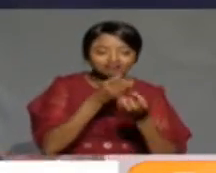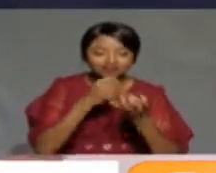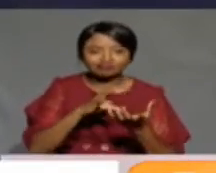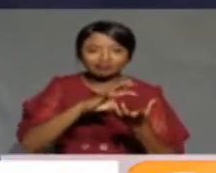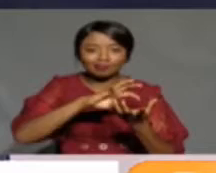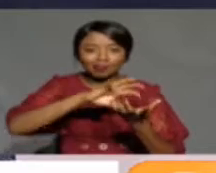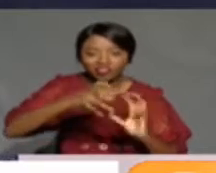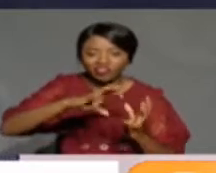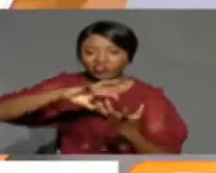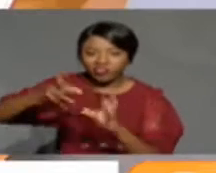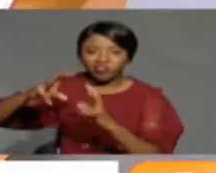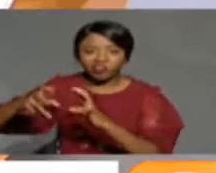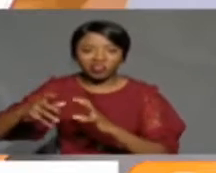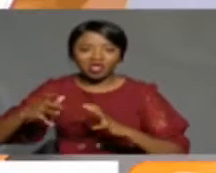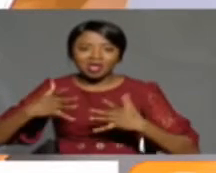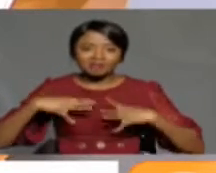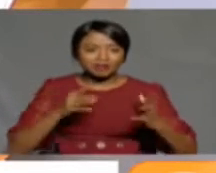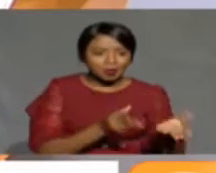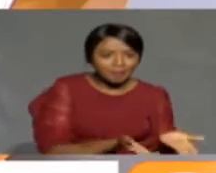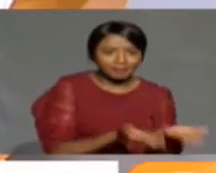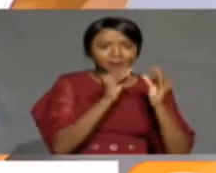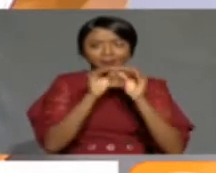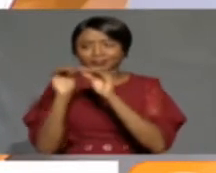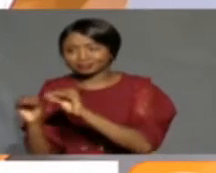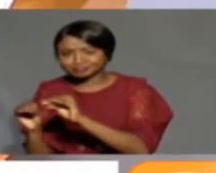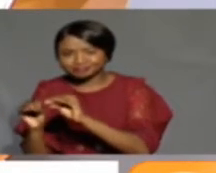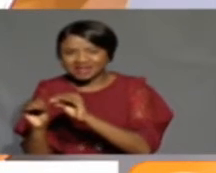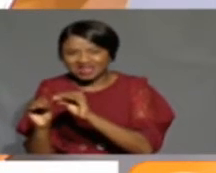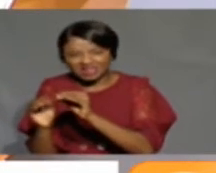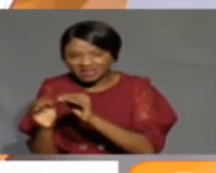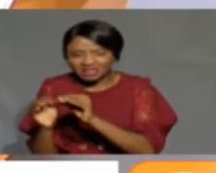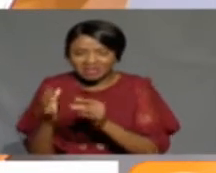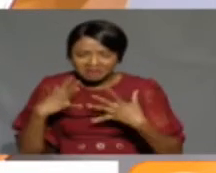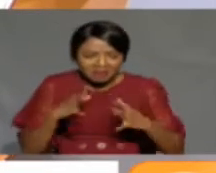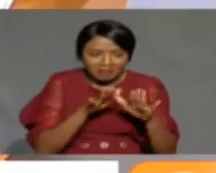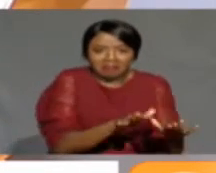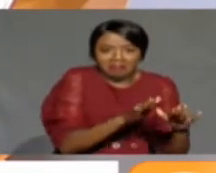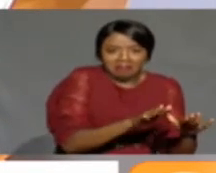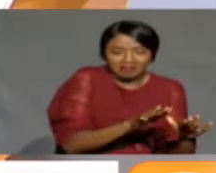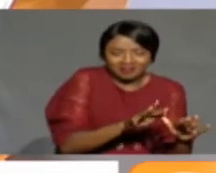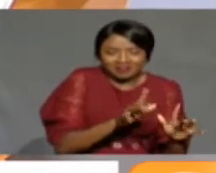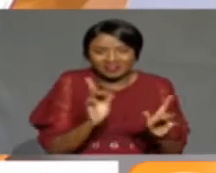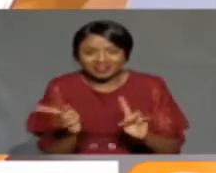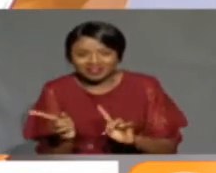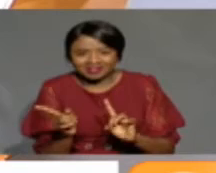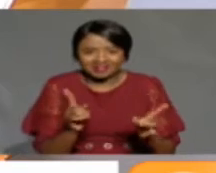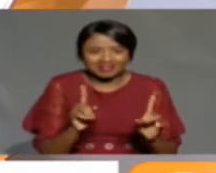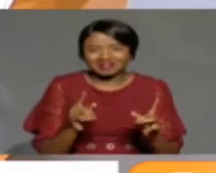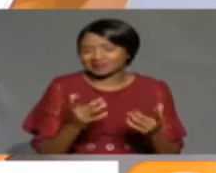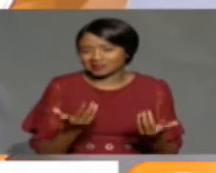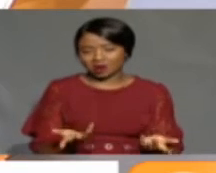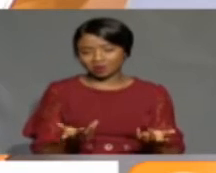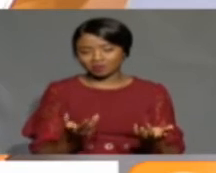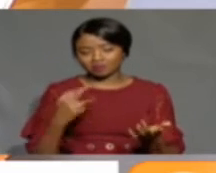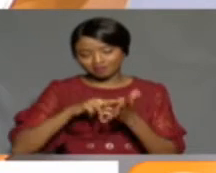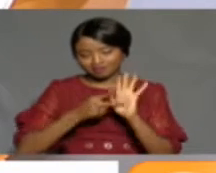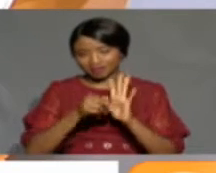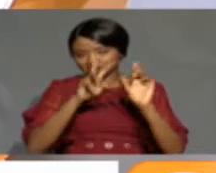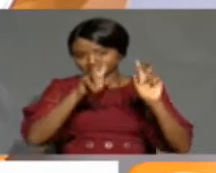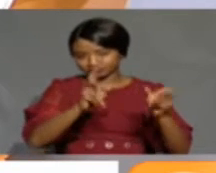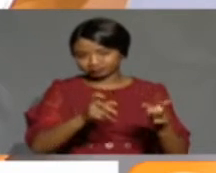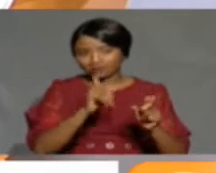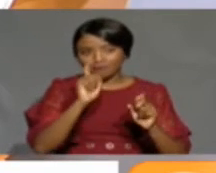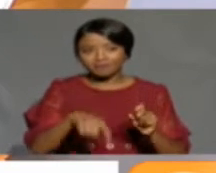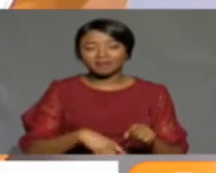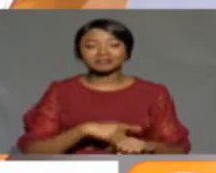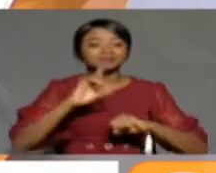government. People are leaving, people are not leaving, and therefore this becomes an issue that need to be looked at. The sixth issue, Yvonne,